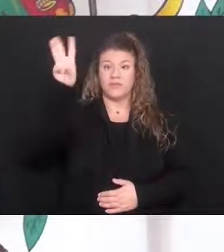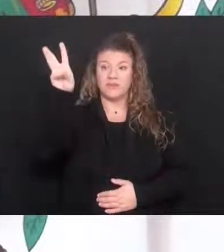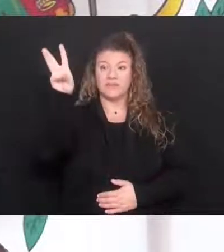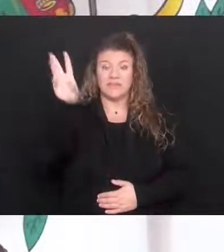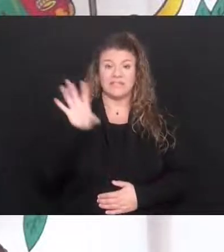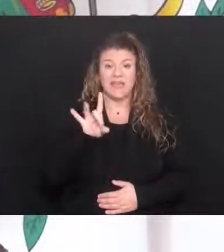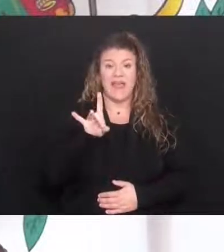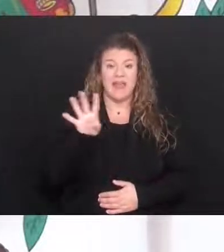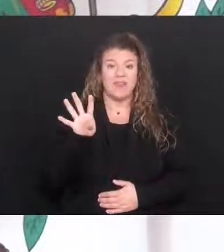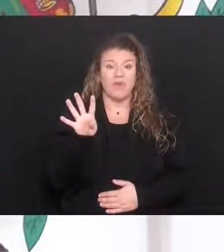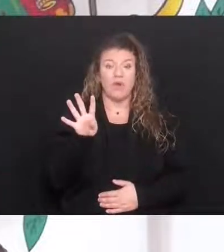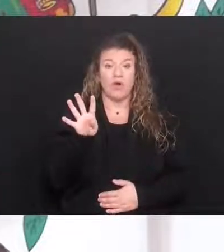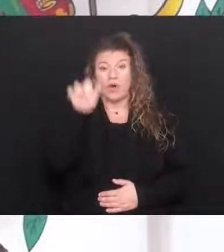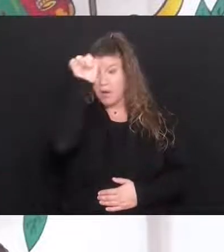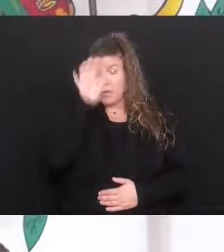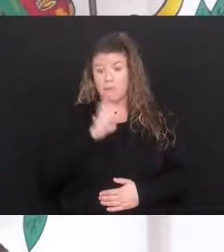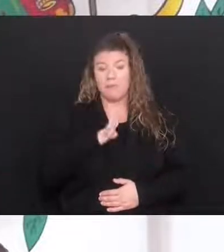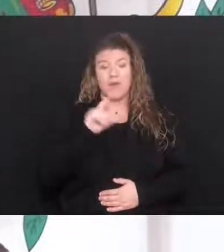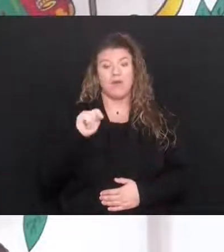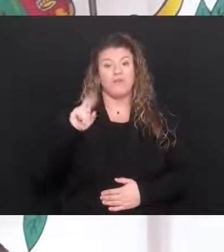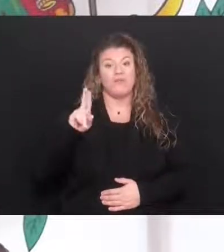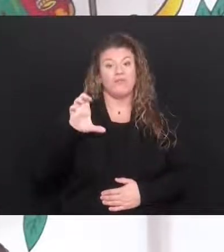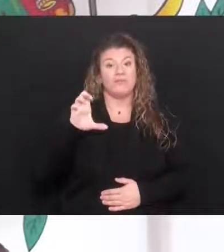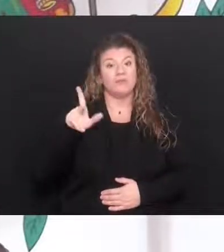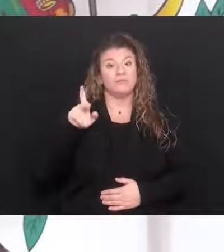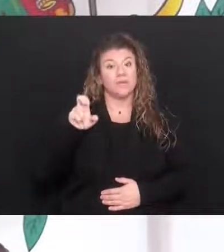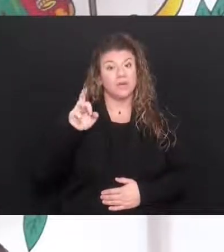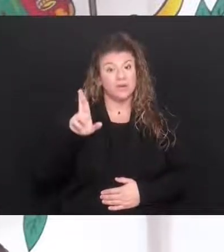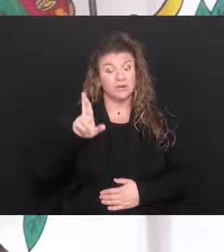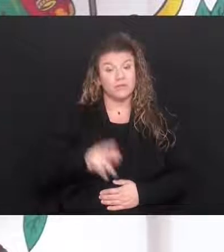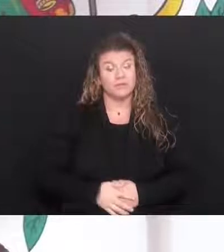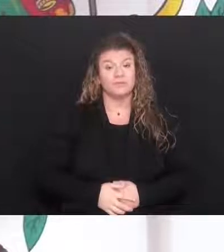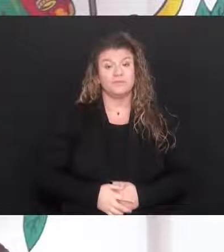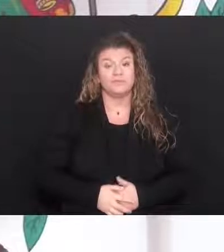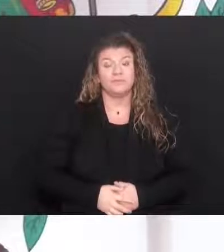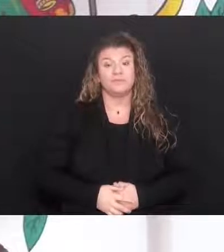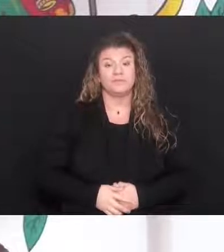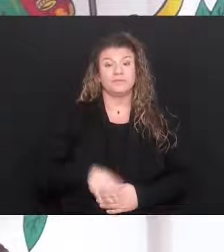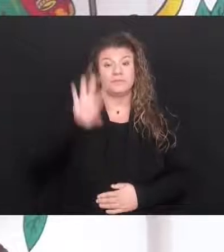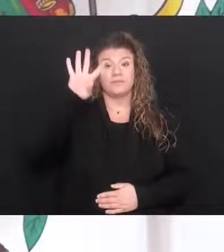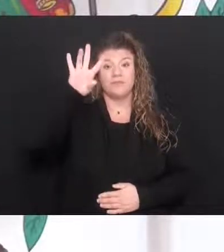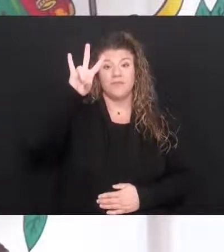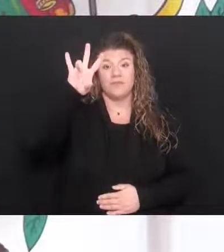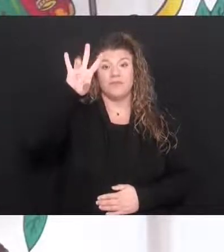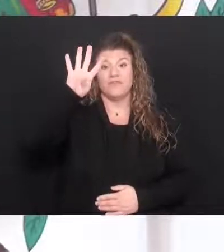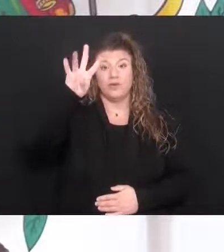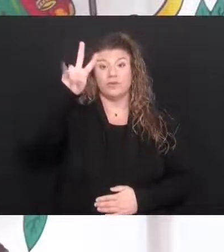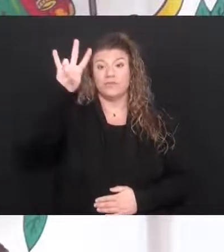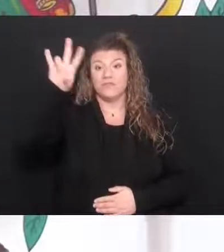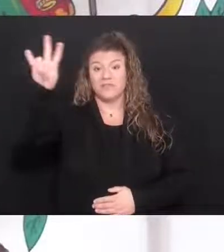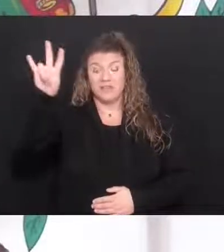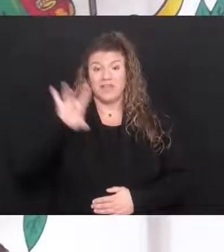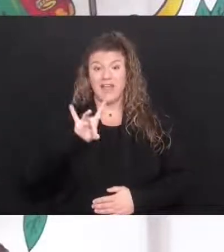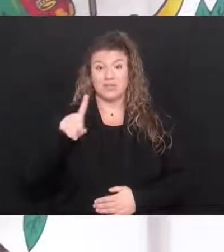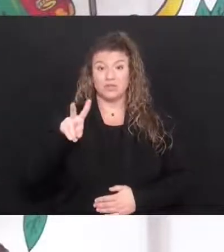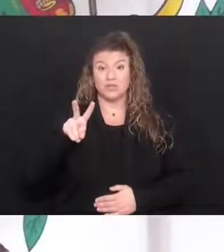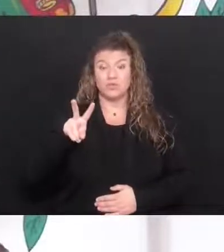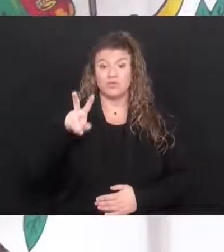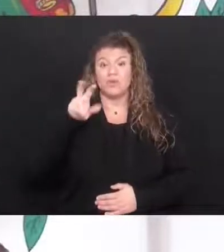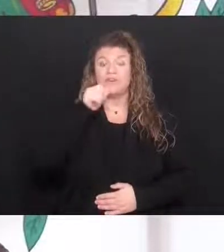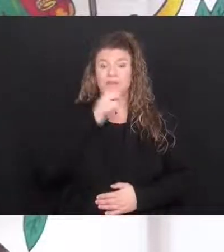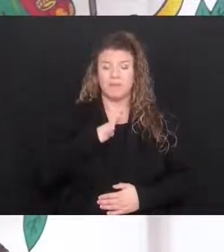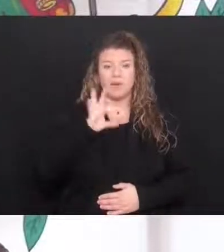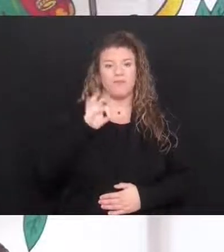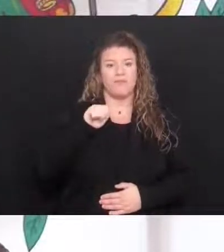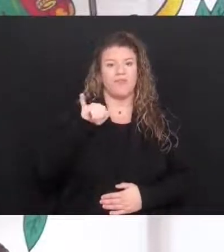an 84-year-old male from Tucker County. The 4,277th death, an 82-year-old female from Fayette